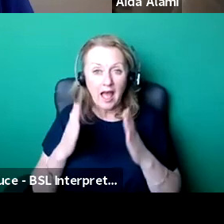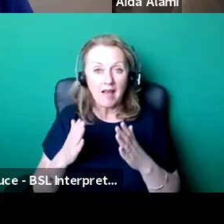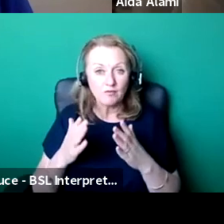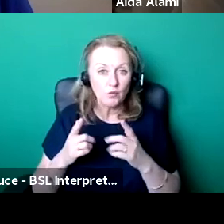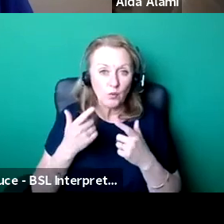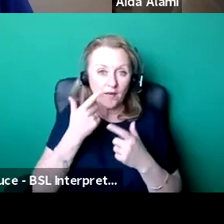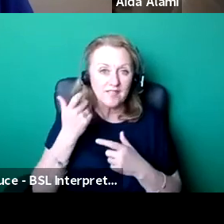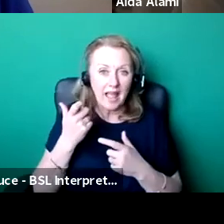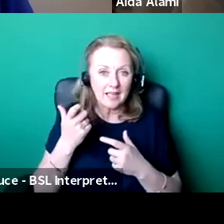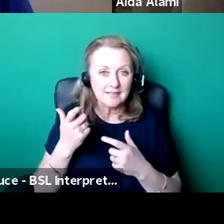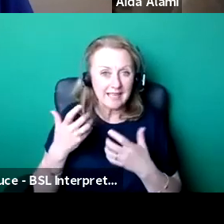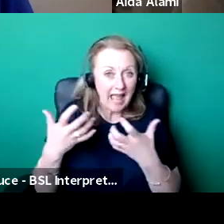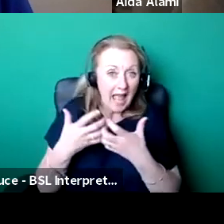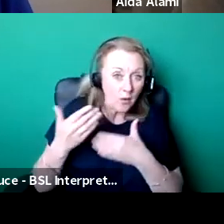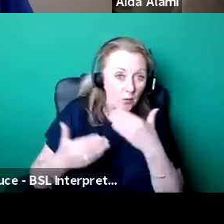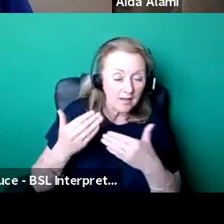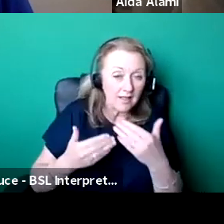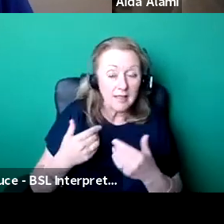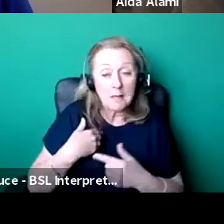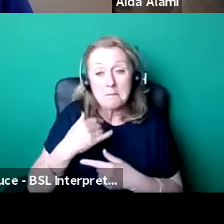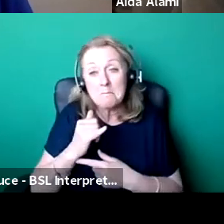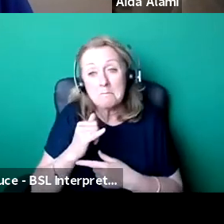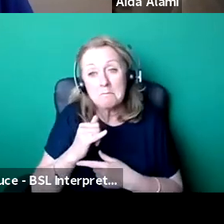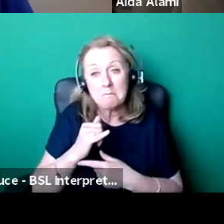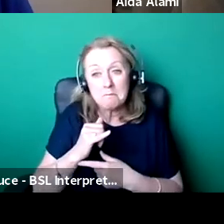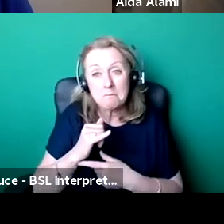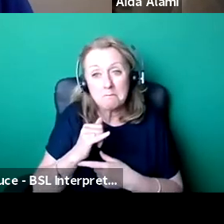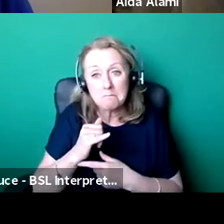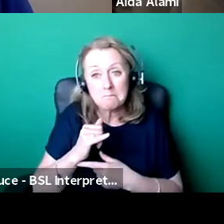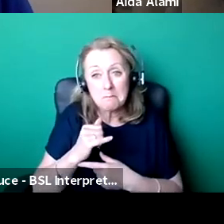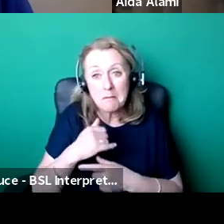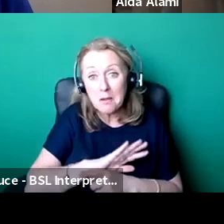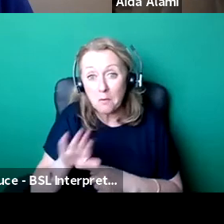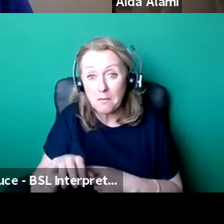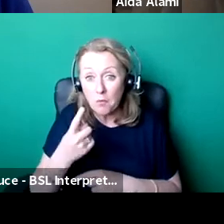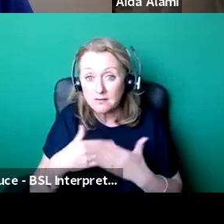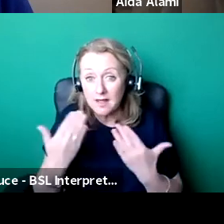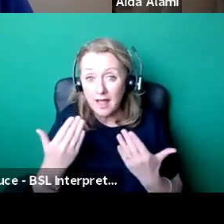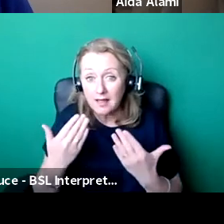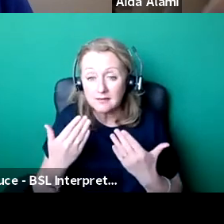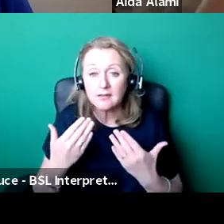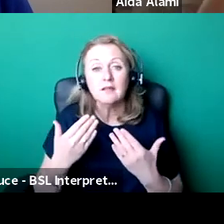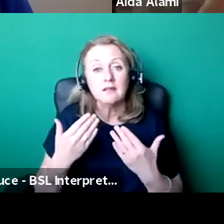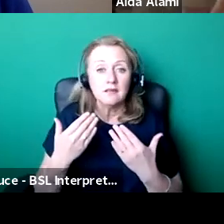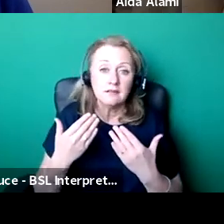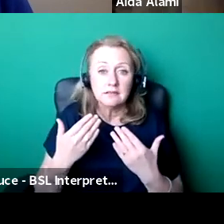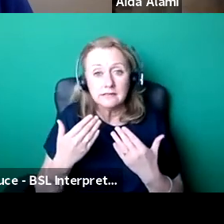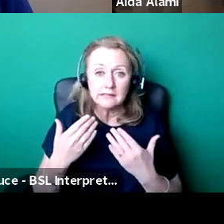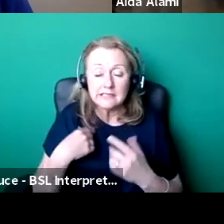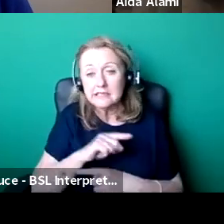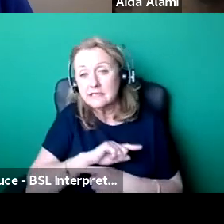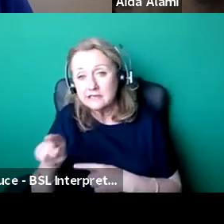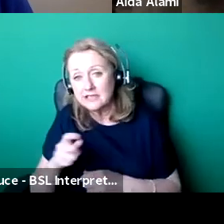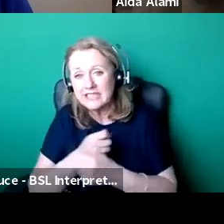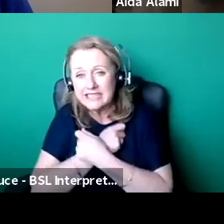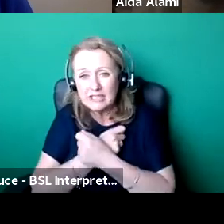I would go back one day, but no, to continue a little bit work in Egypt. I'm still not sure, but